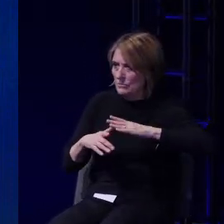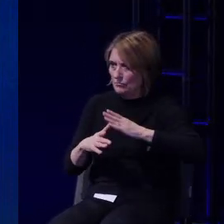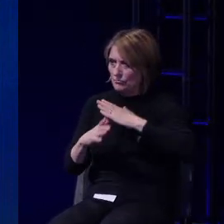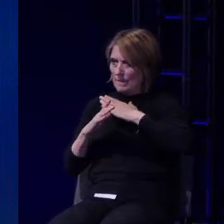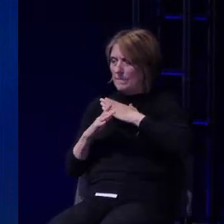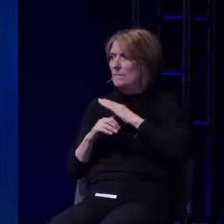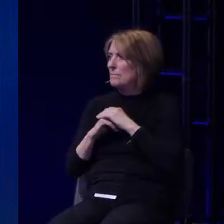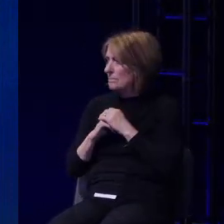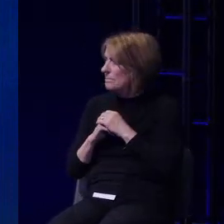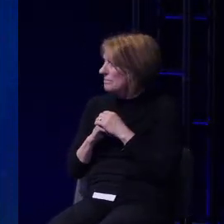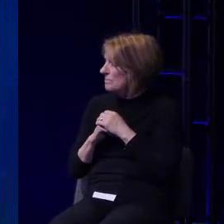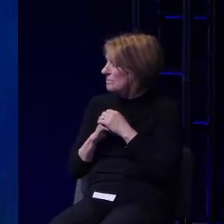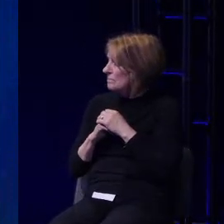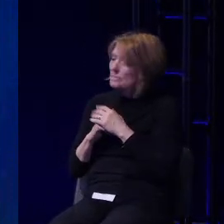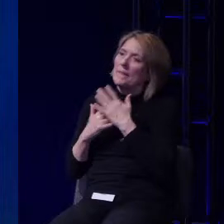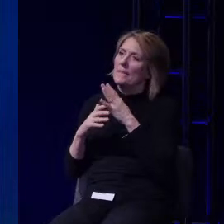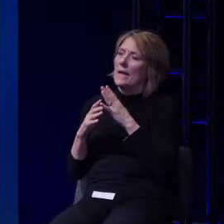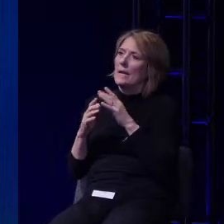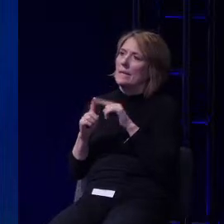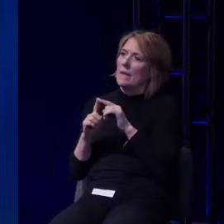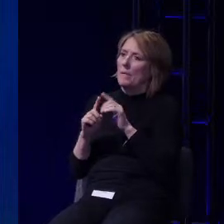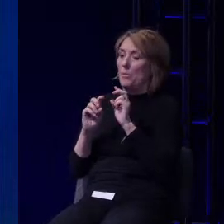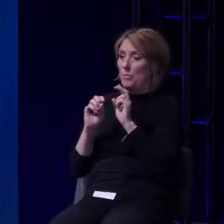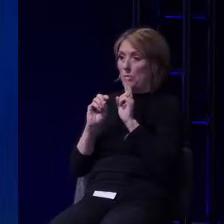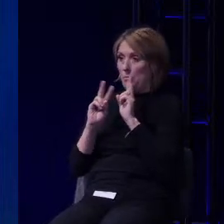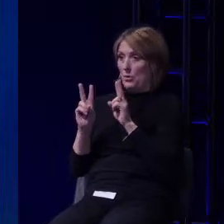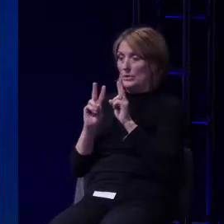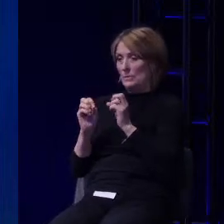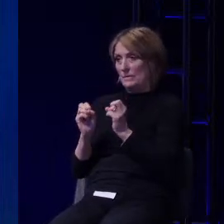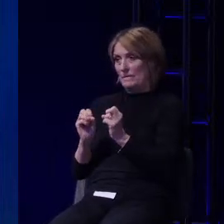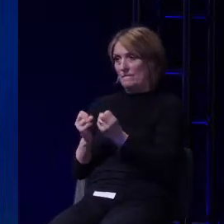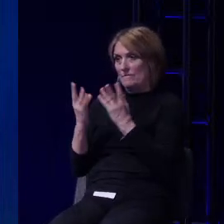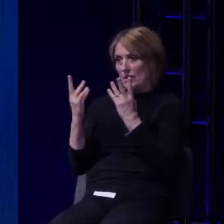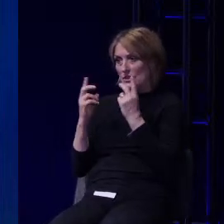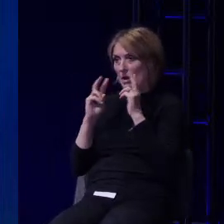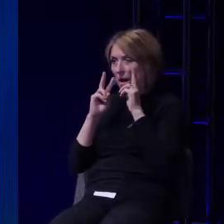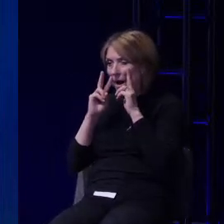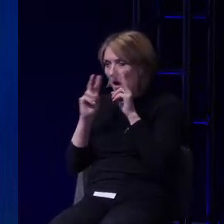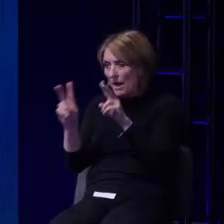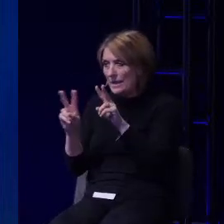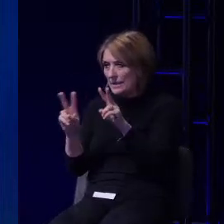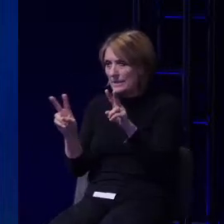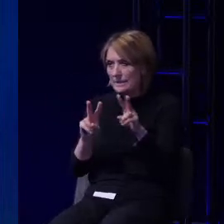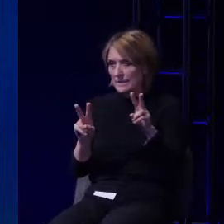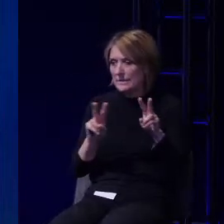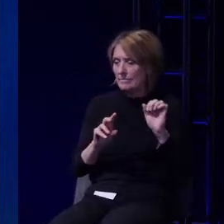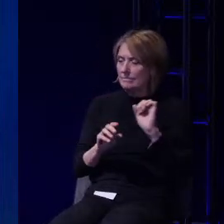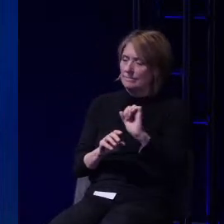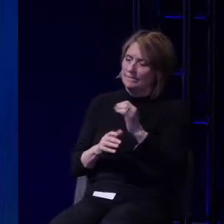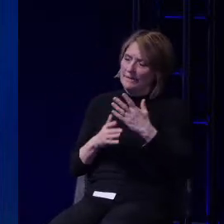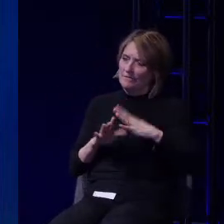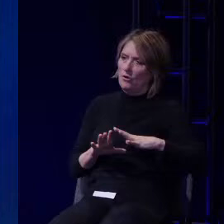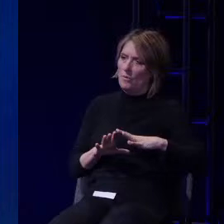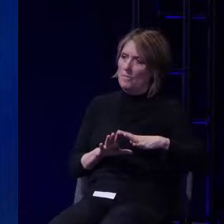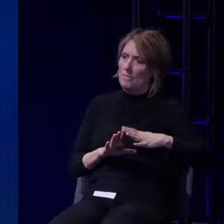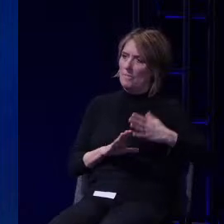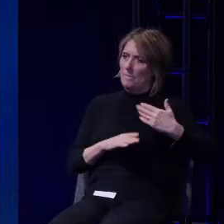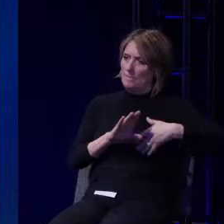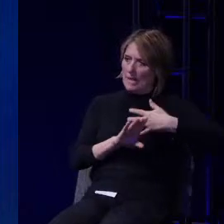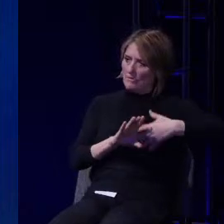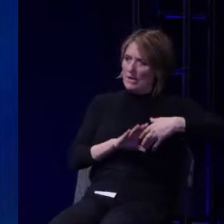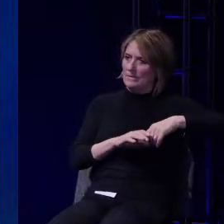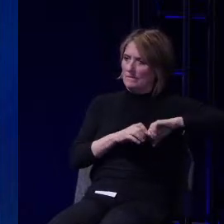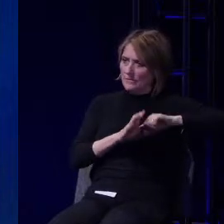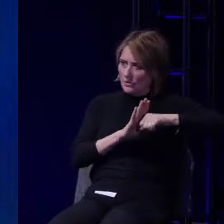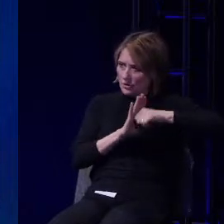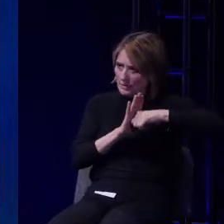But then I kind of watch it with fresh eyes. So I think documentary taught me, not only to sort of edit in your